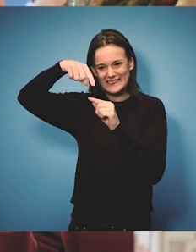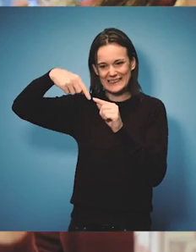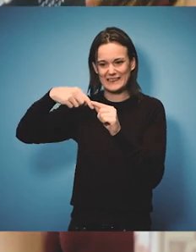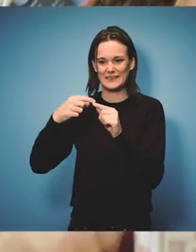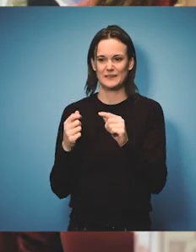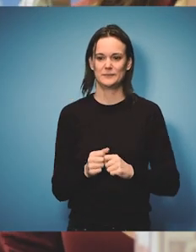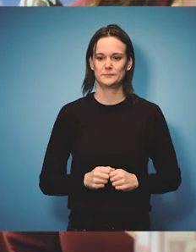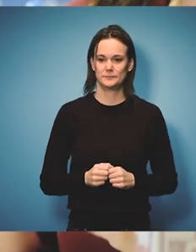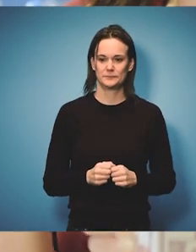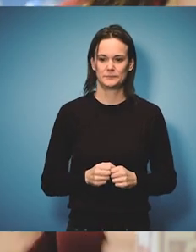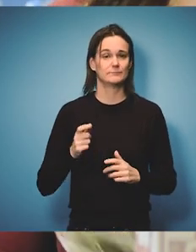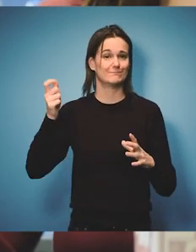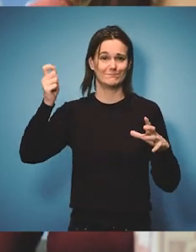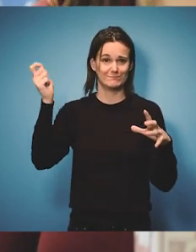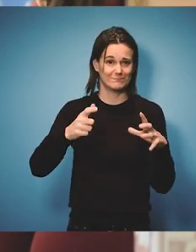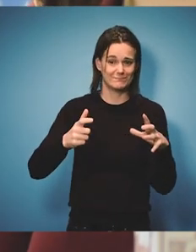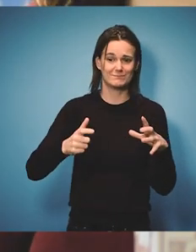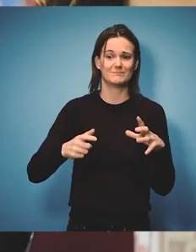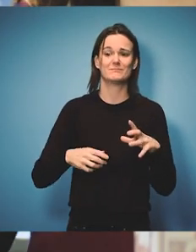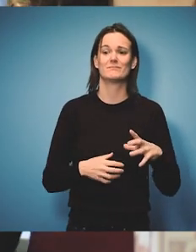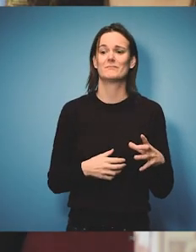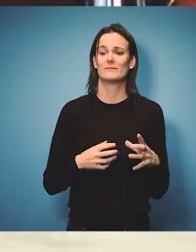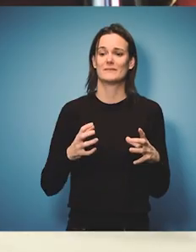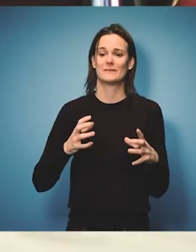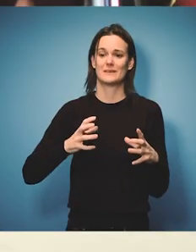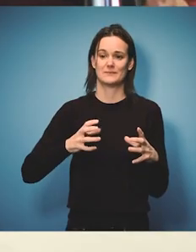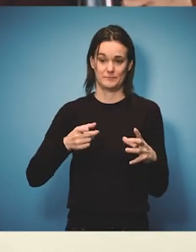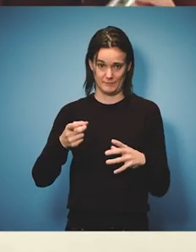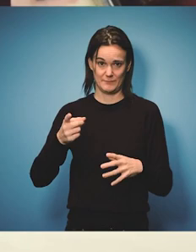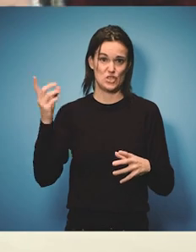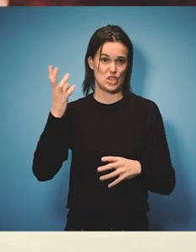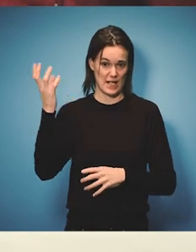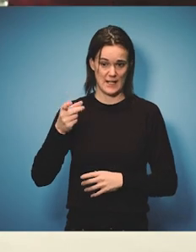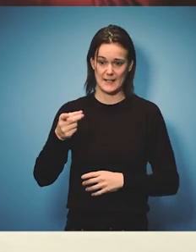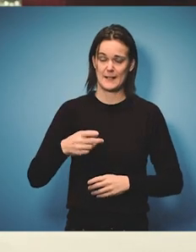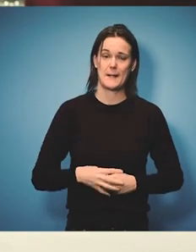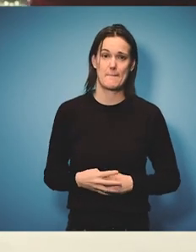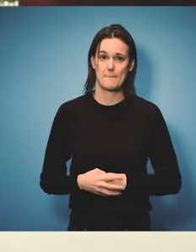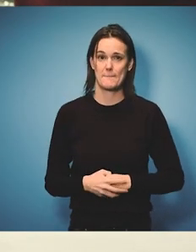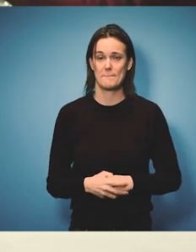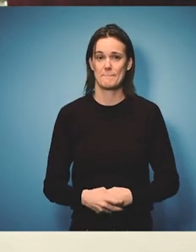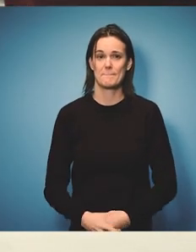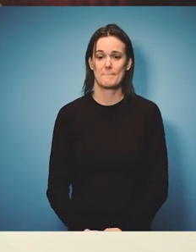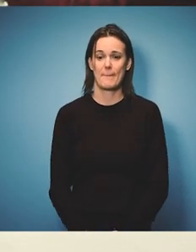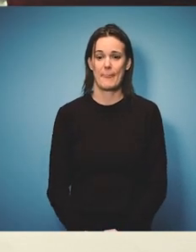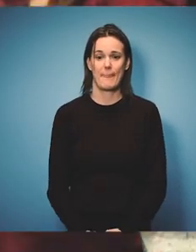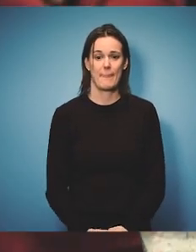from my strainer, just take it off, okay. Throw it in my tin here. Gonna give a hard shake of my dry